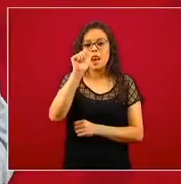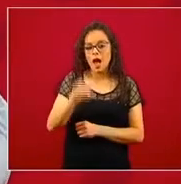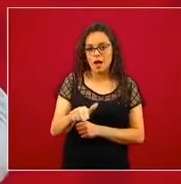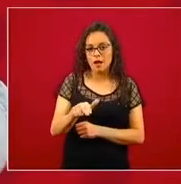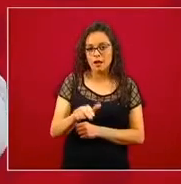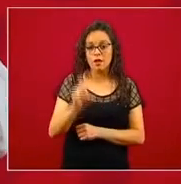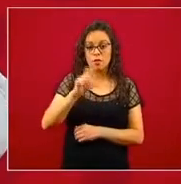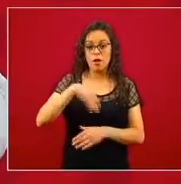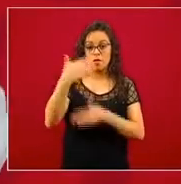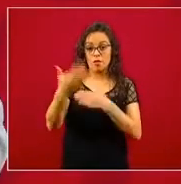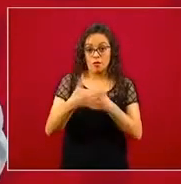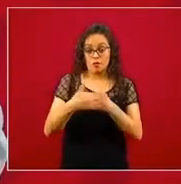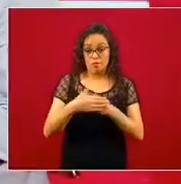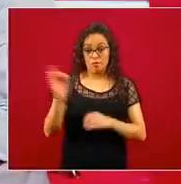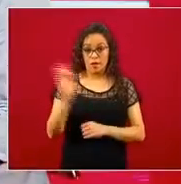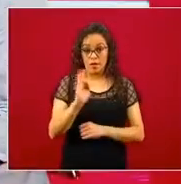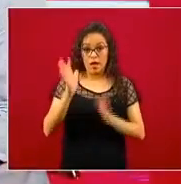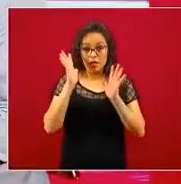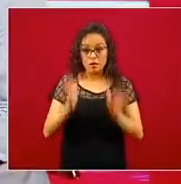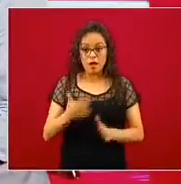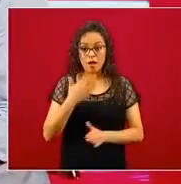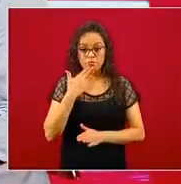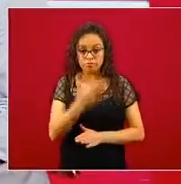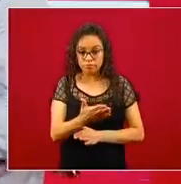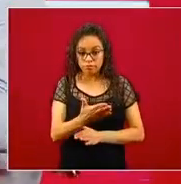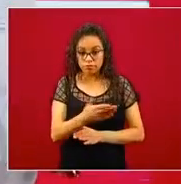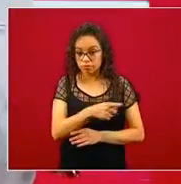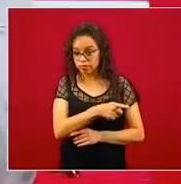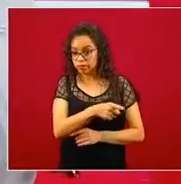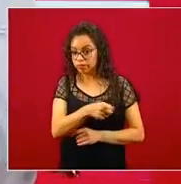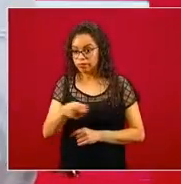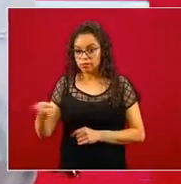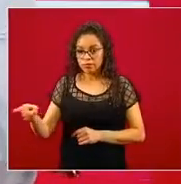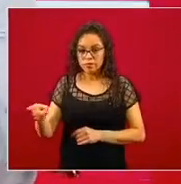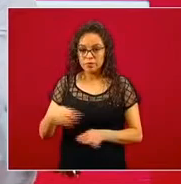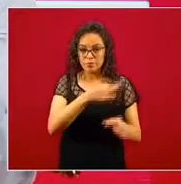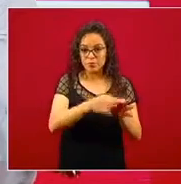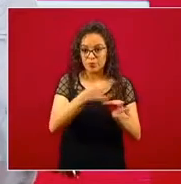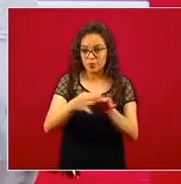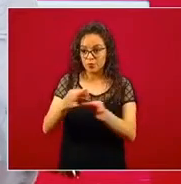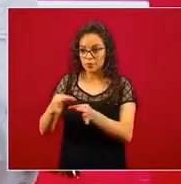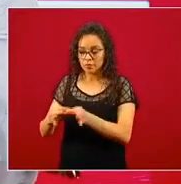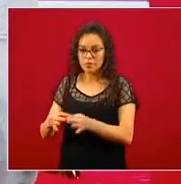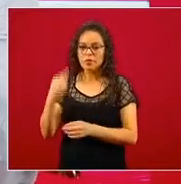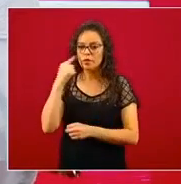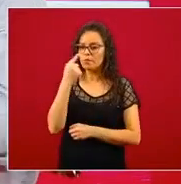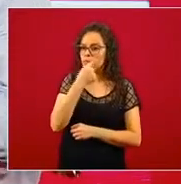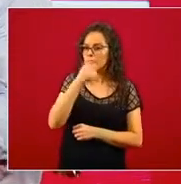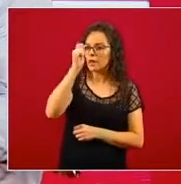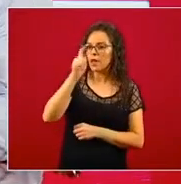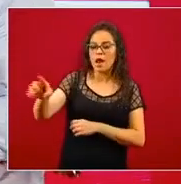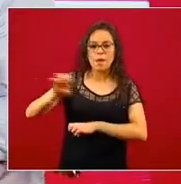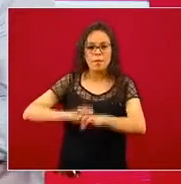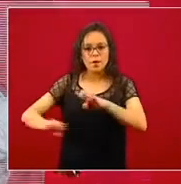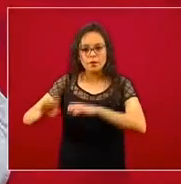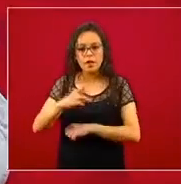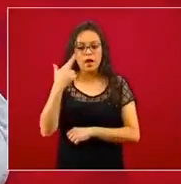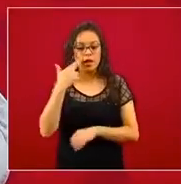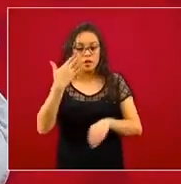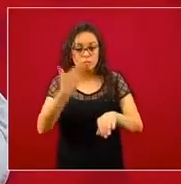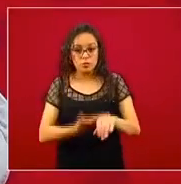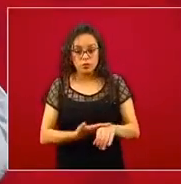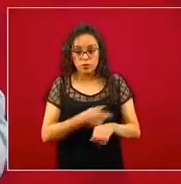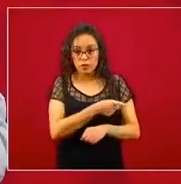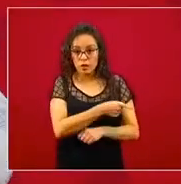they approached the government. We've been having a very fluent dialogue with the Ricardo Cortés promoting